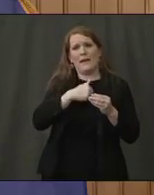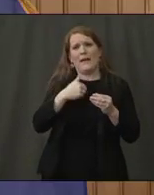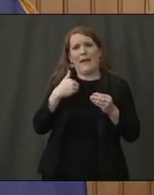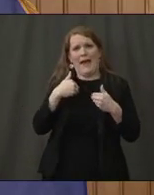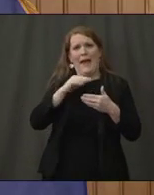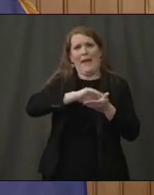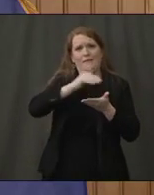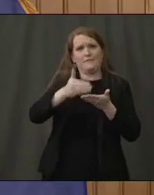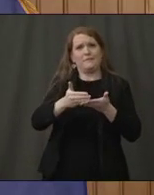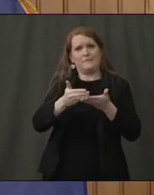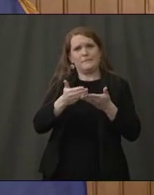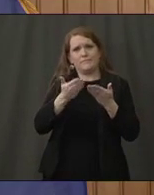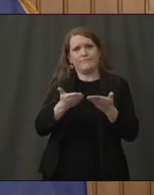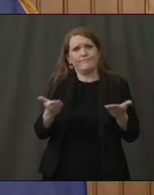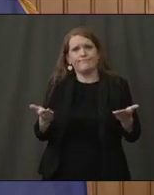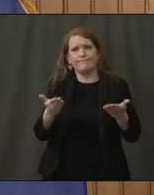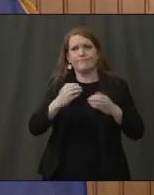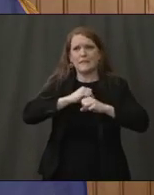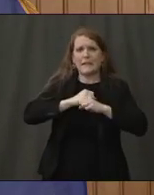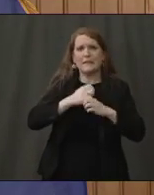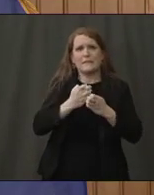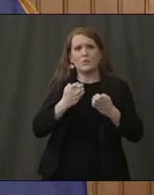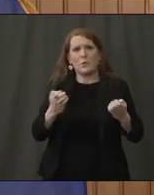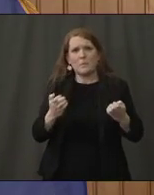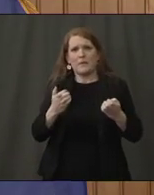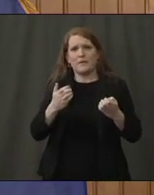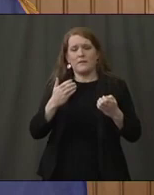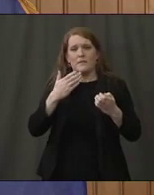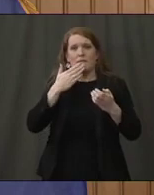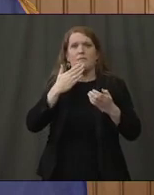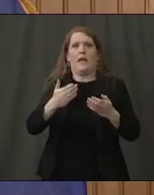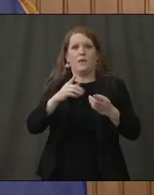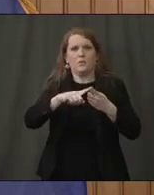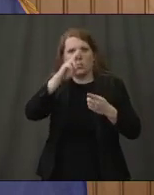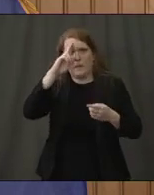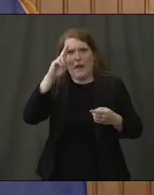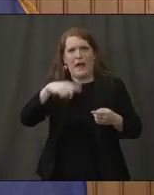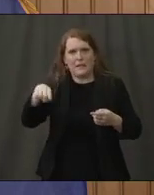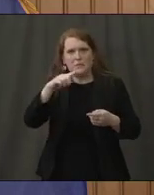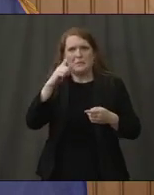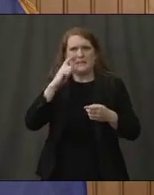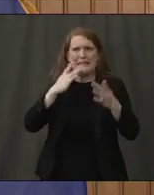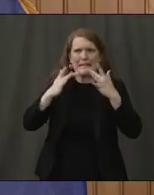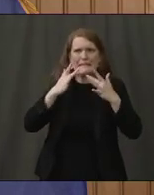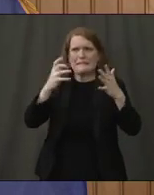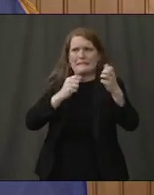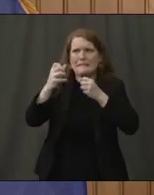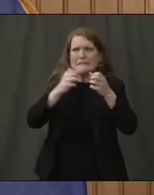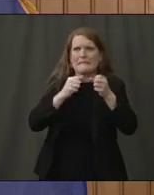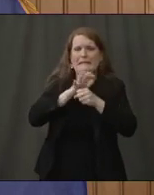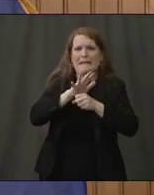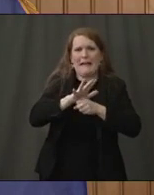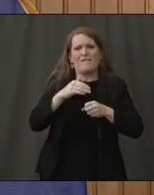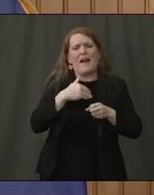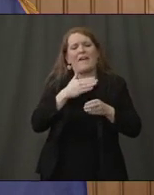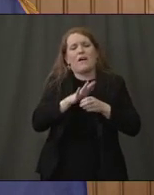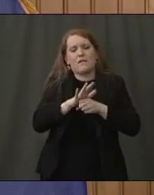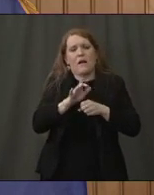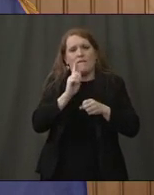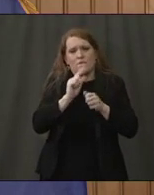to the aggressive efforts of our hospitals. They've been able to get enough to keep going for the near term. We have a very